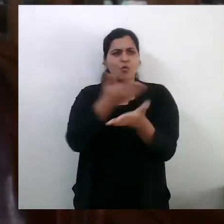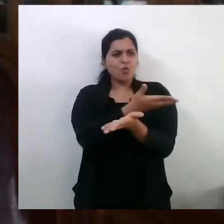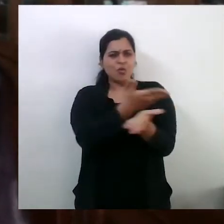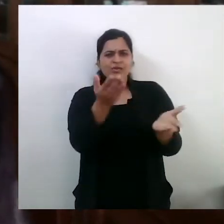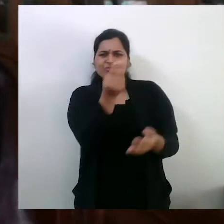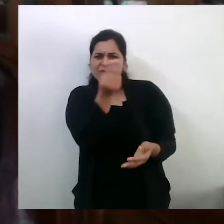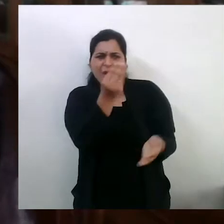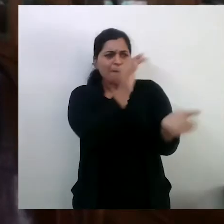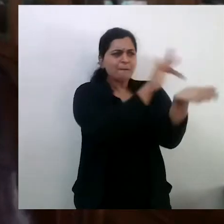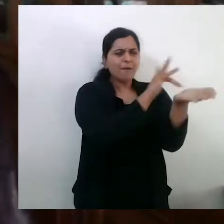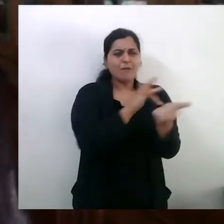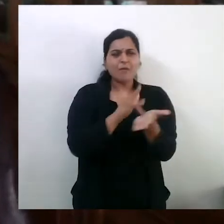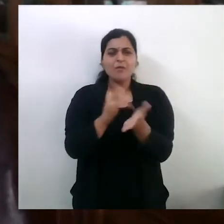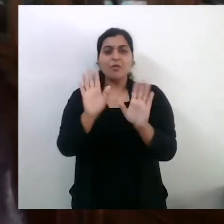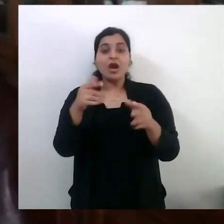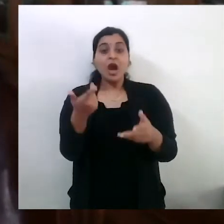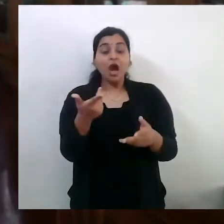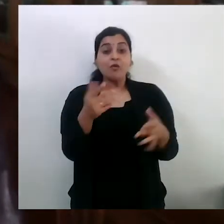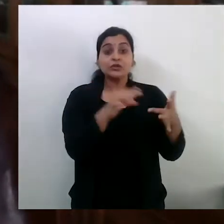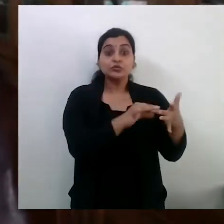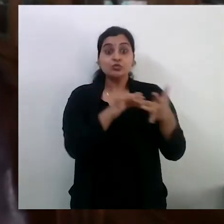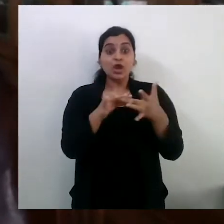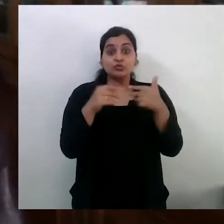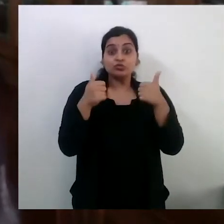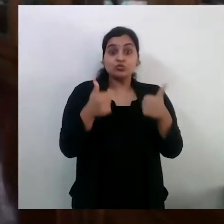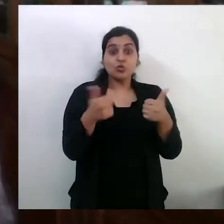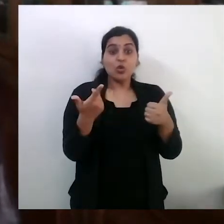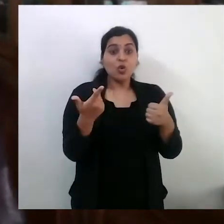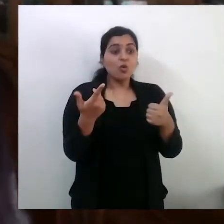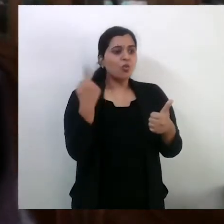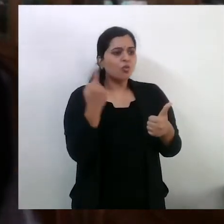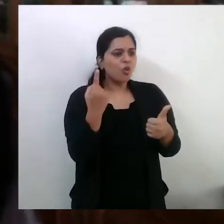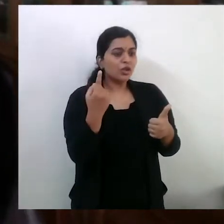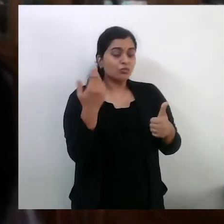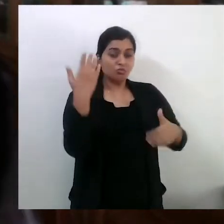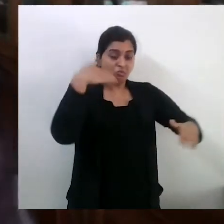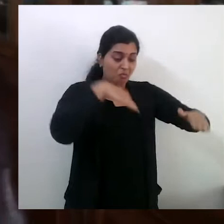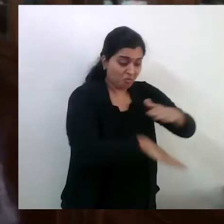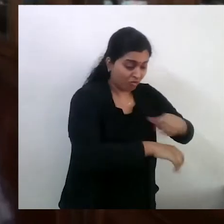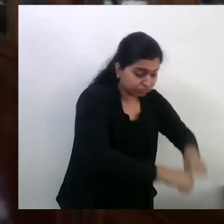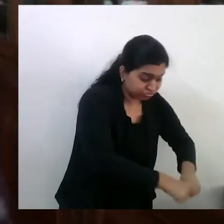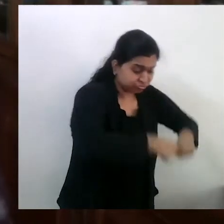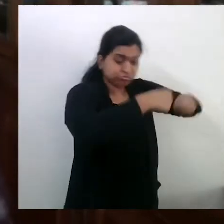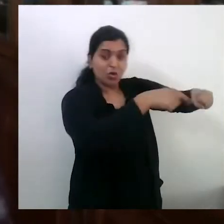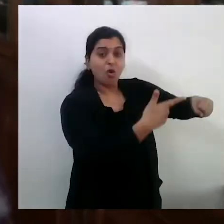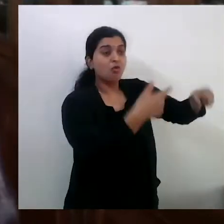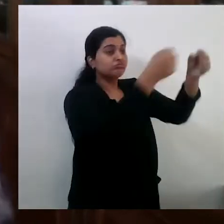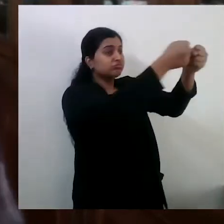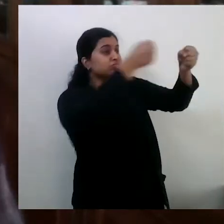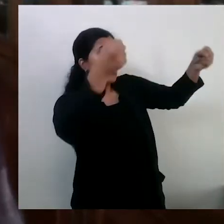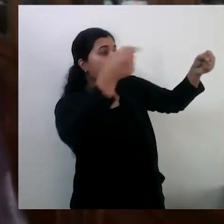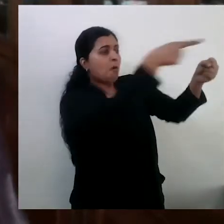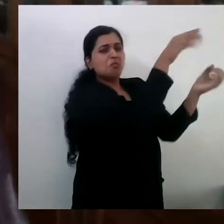sitting in archives, in trunks, and in Godrej cupboards in the basements.